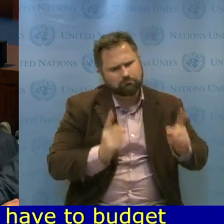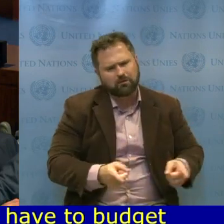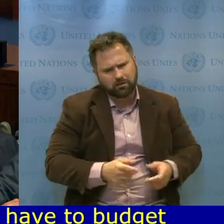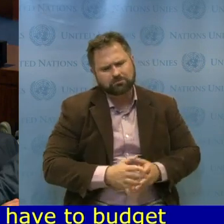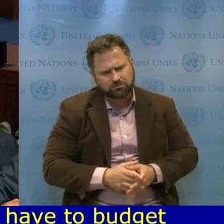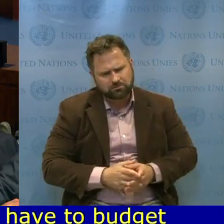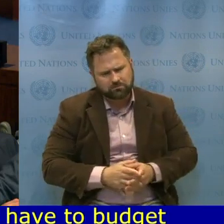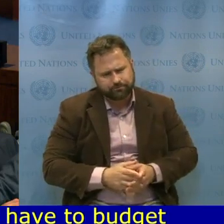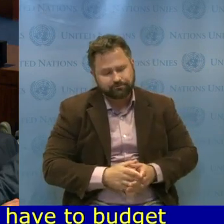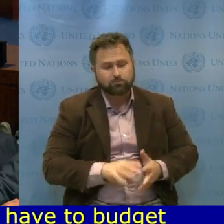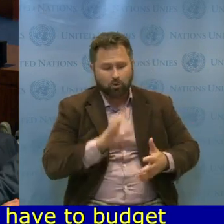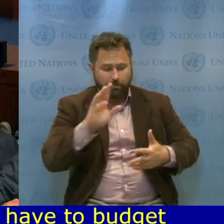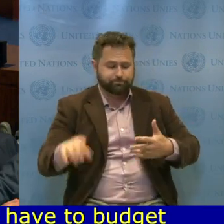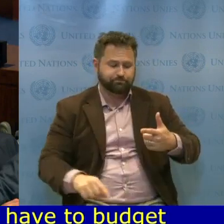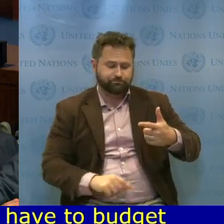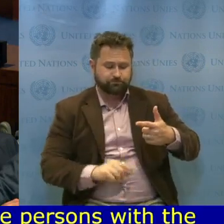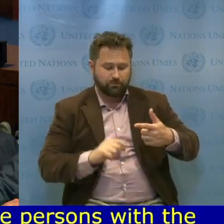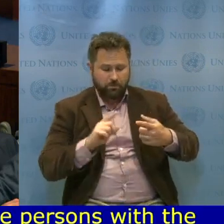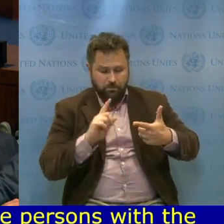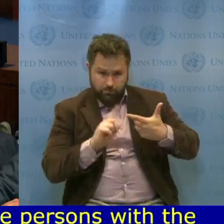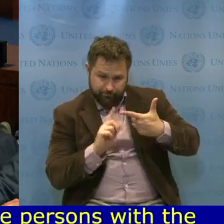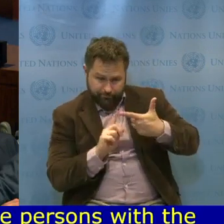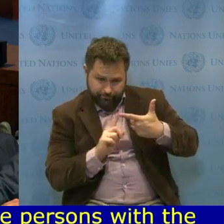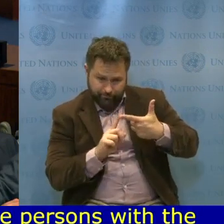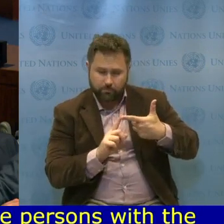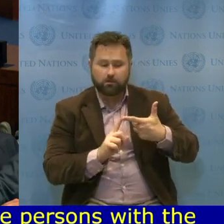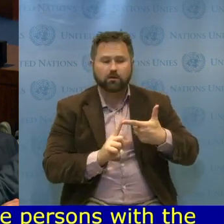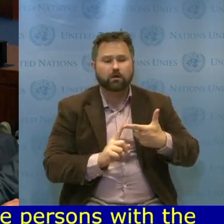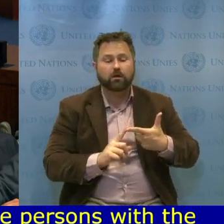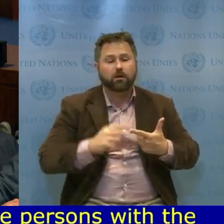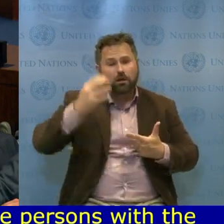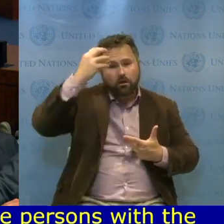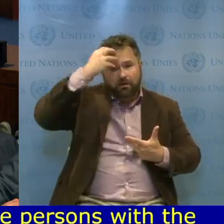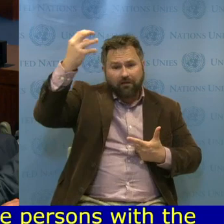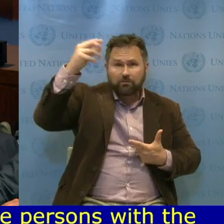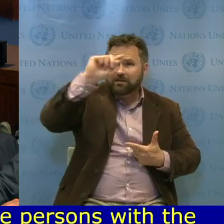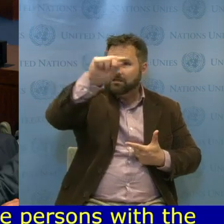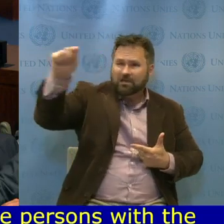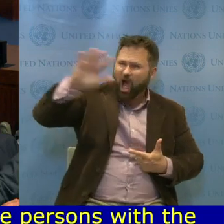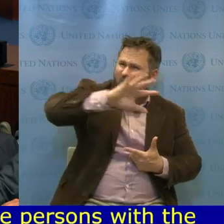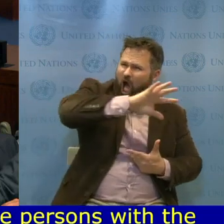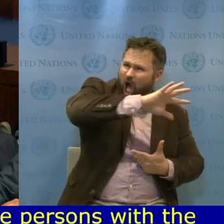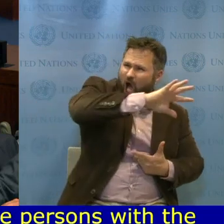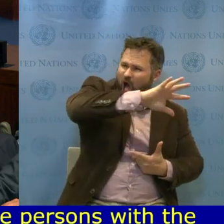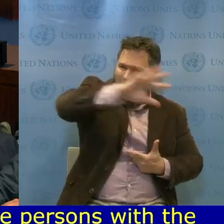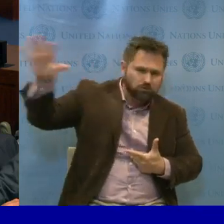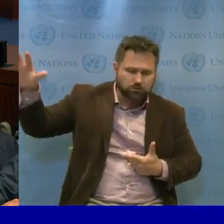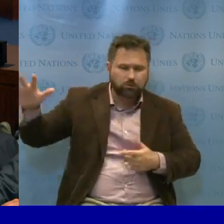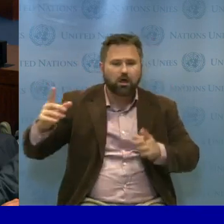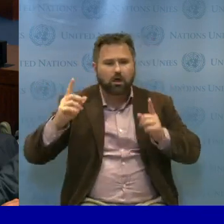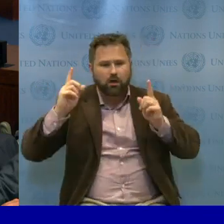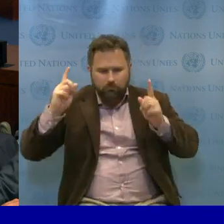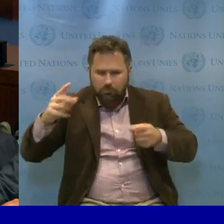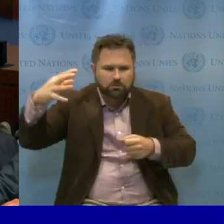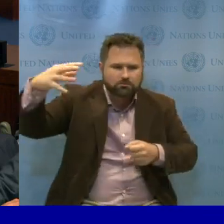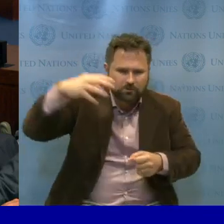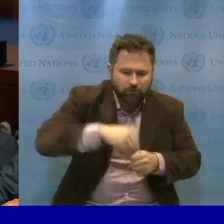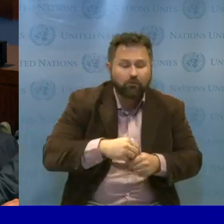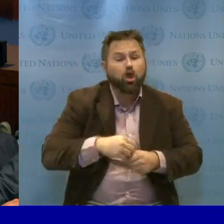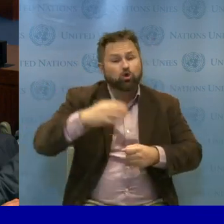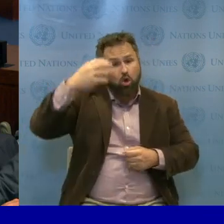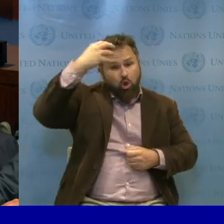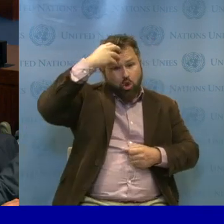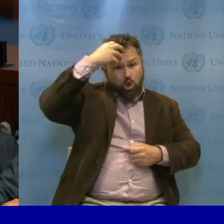The second point I'd like to say is every single government should be involved in this process. Every government department